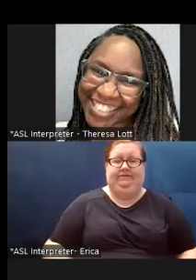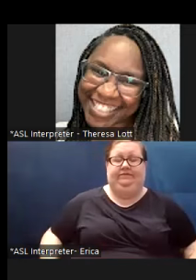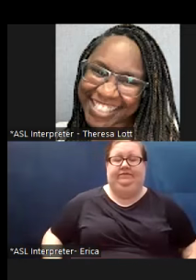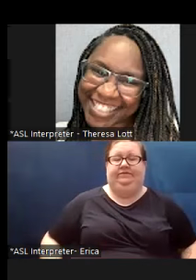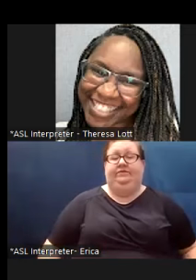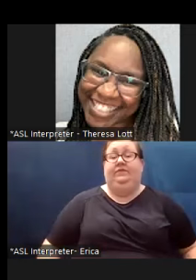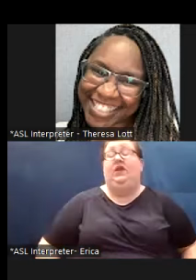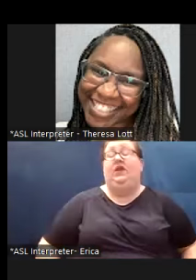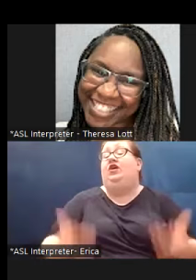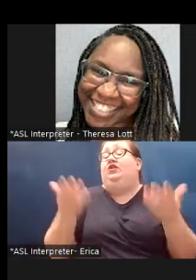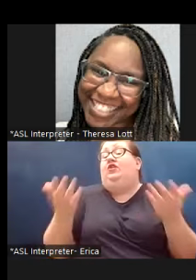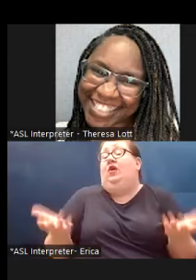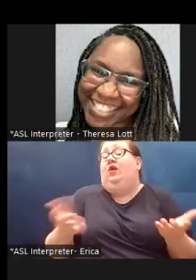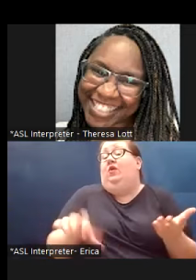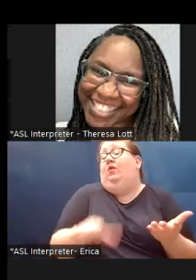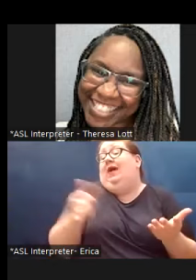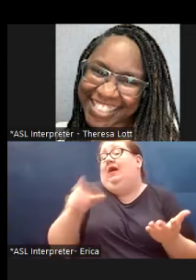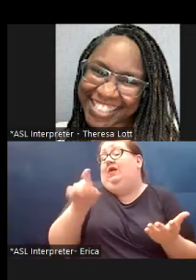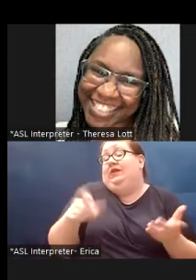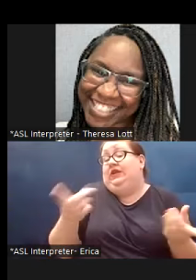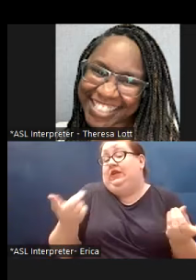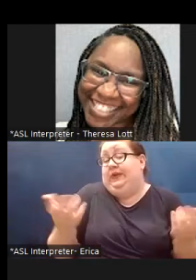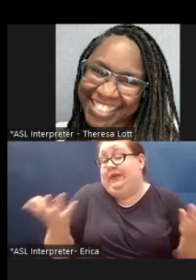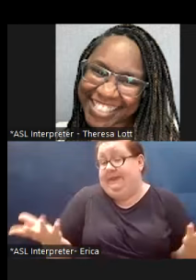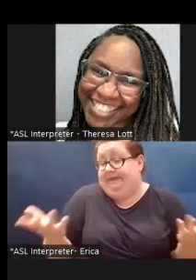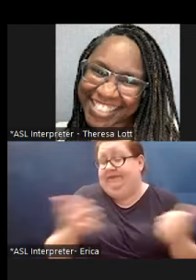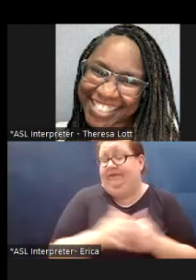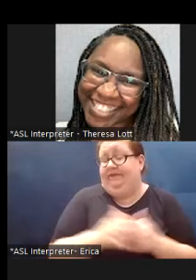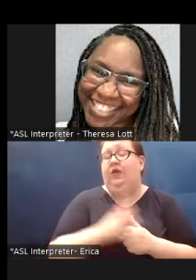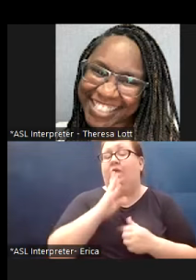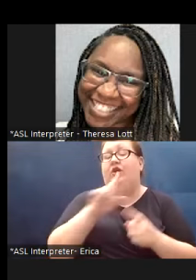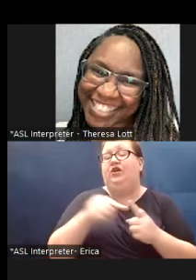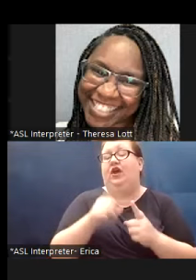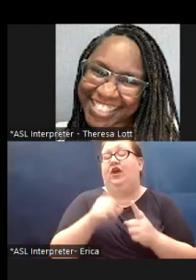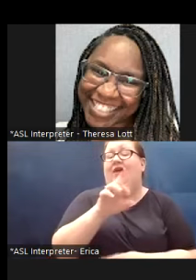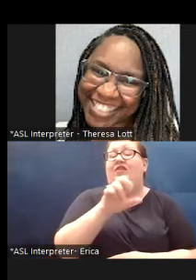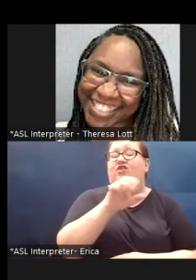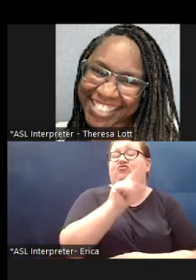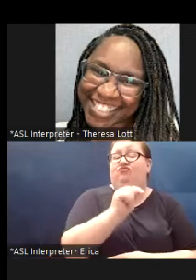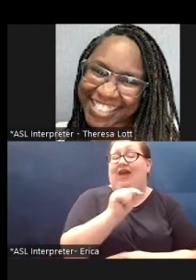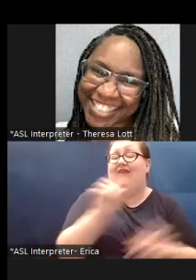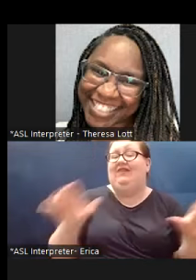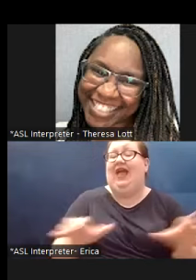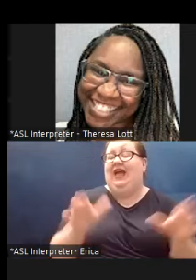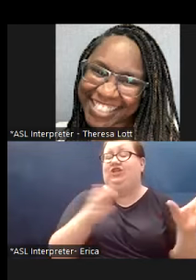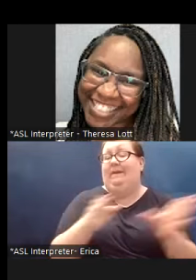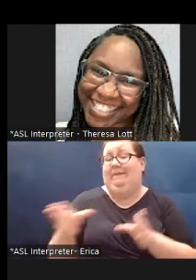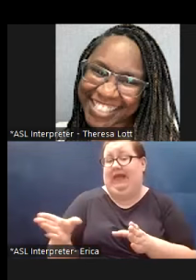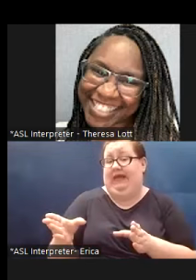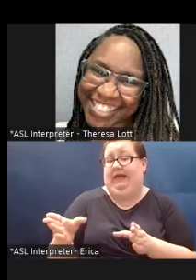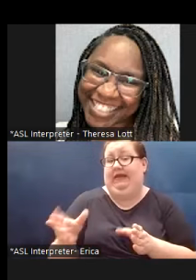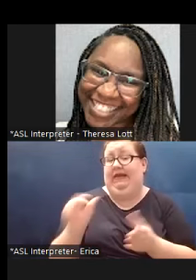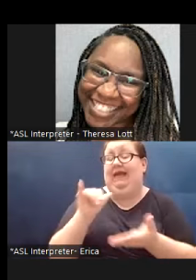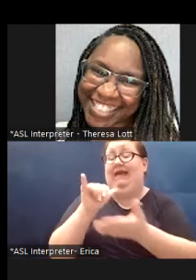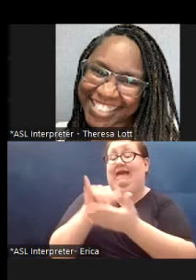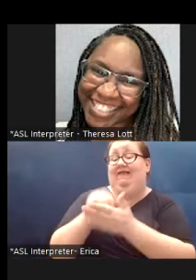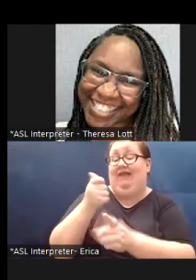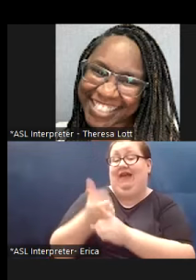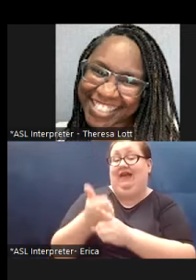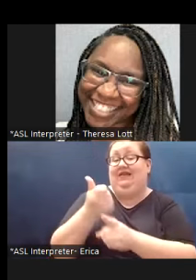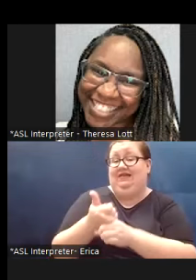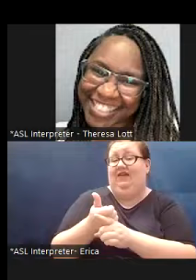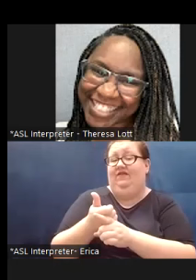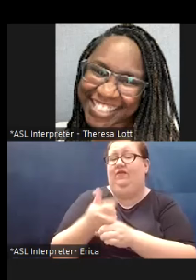So what else is needed? Let's talk about the draft action plan, which we'll dive into in the